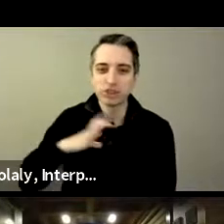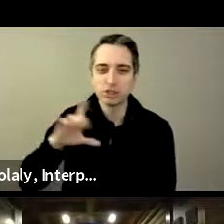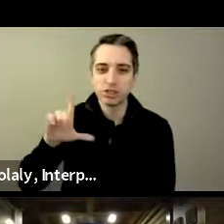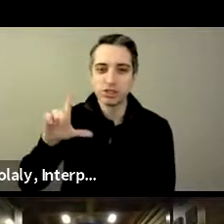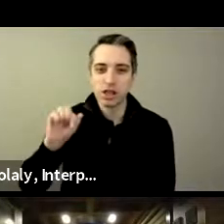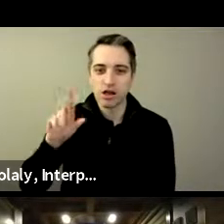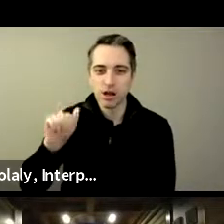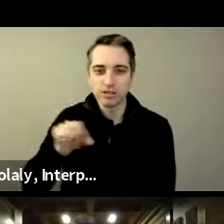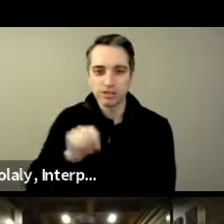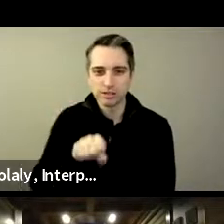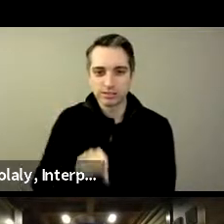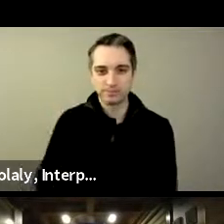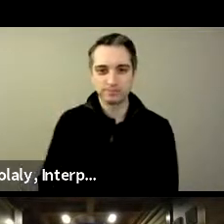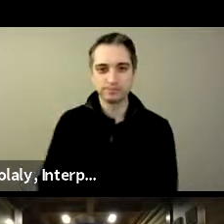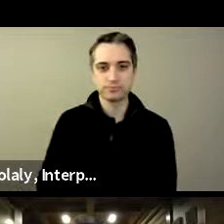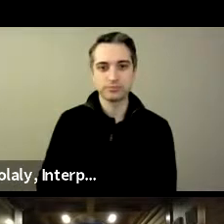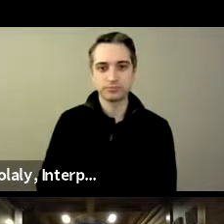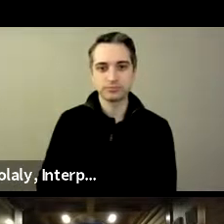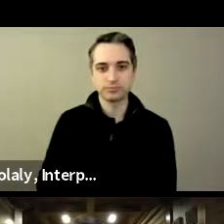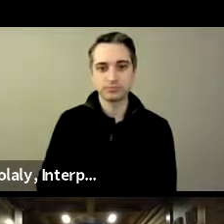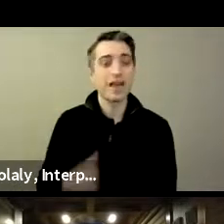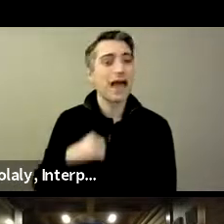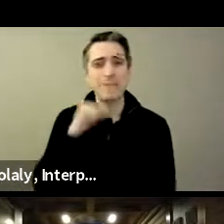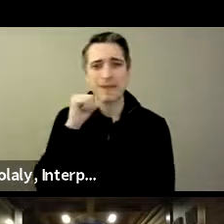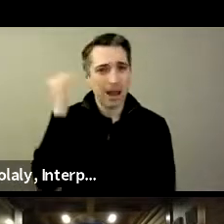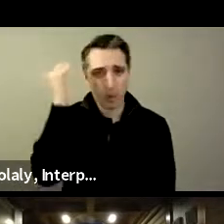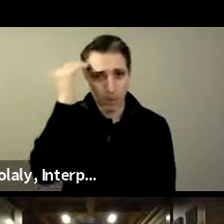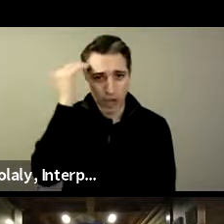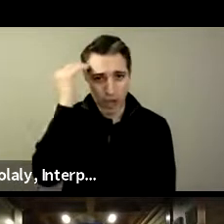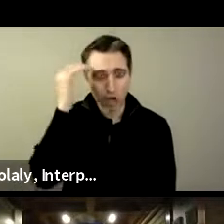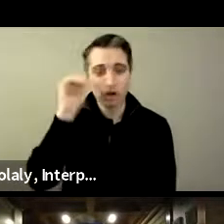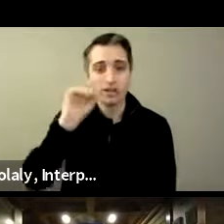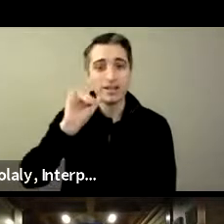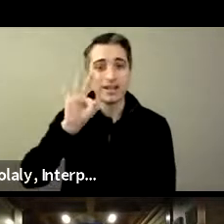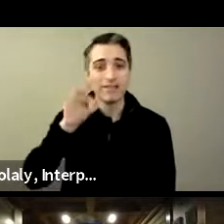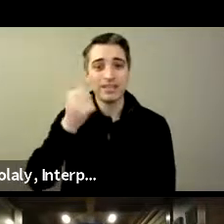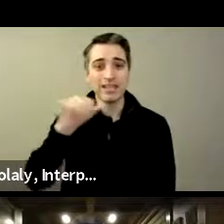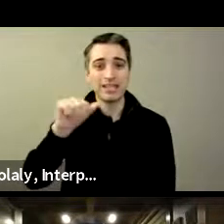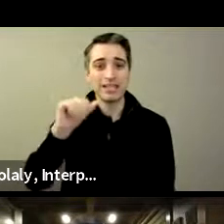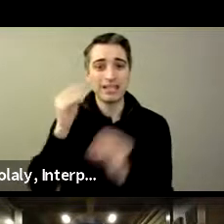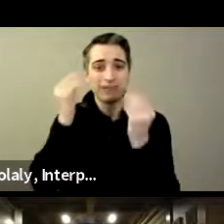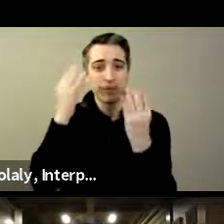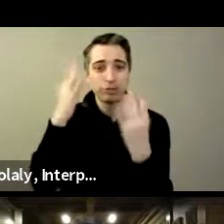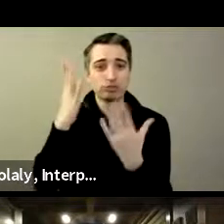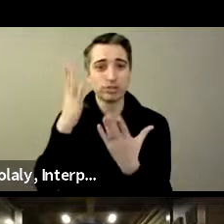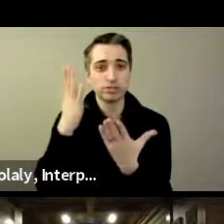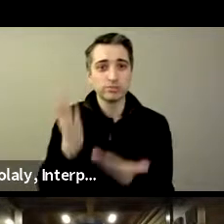Yes. I'm not aware if there was any information presented in the